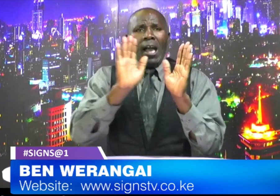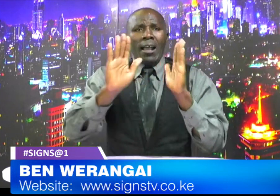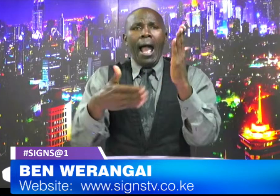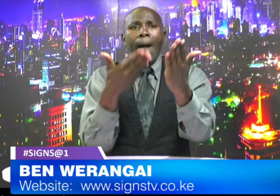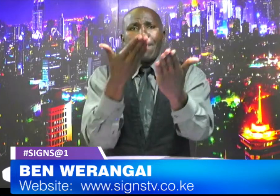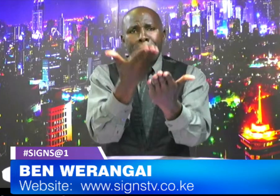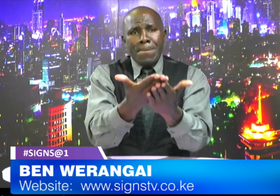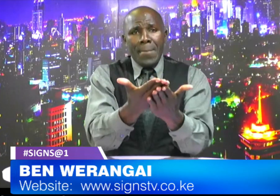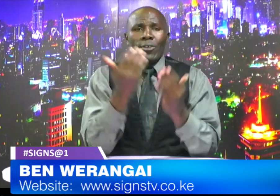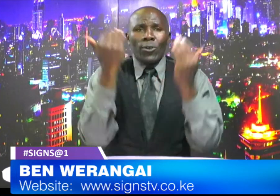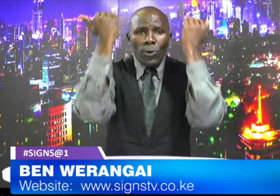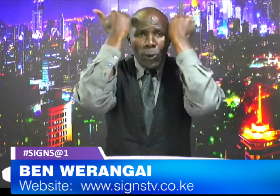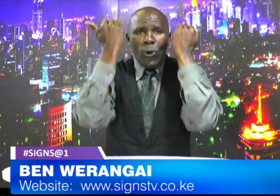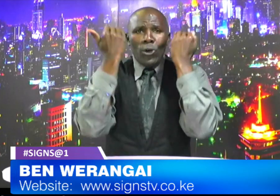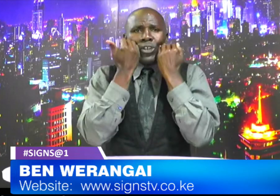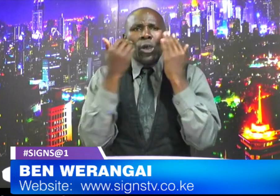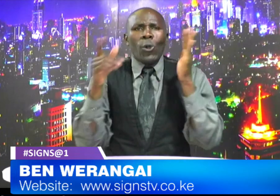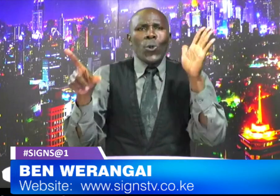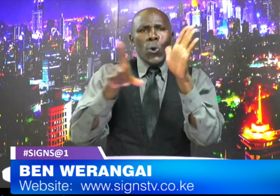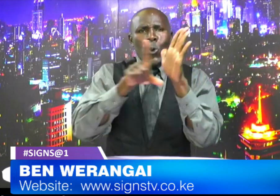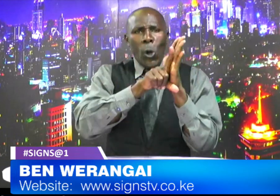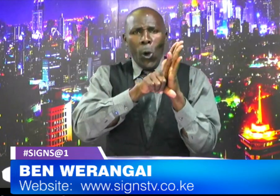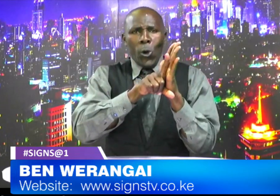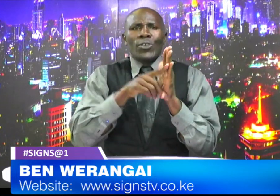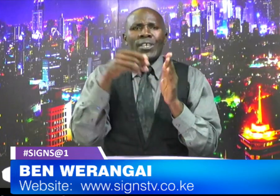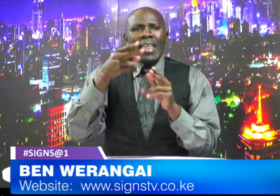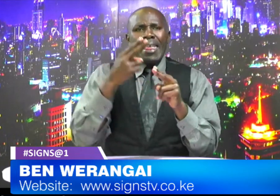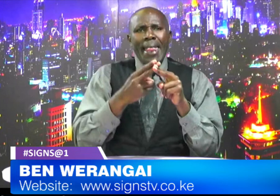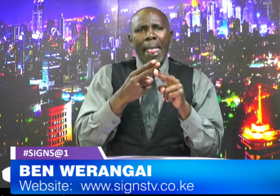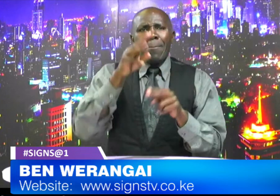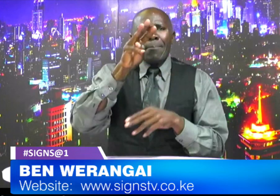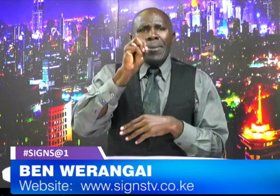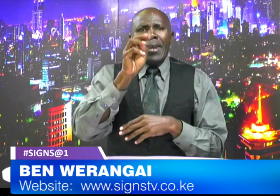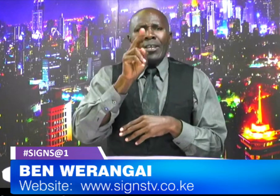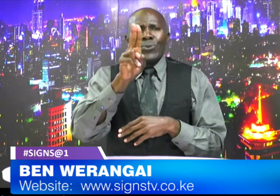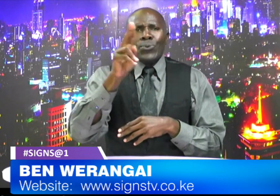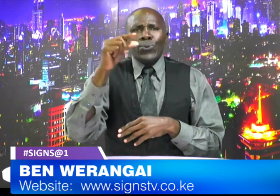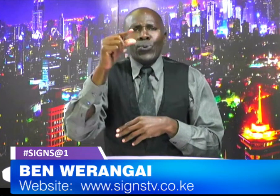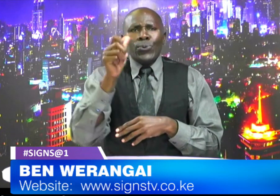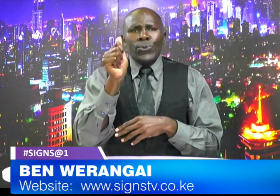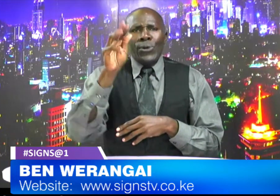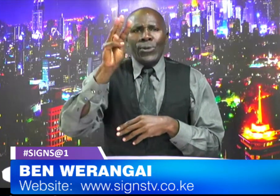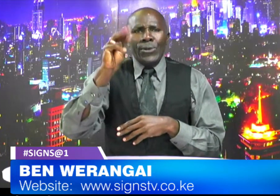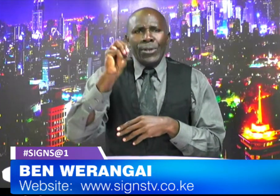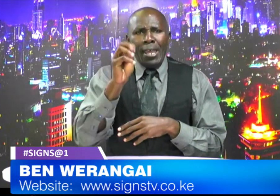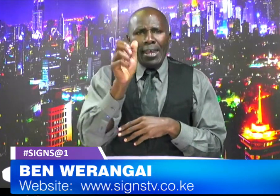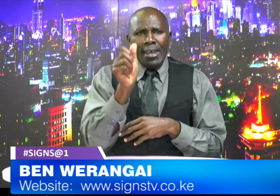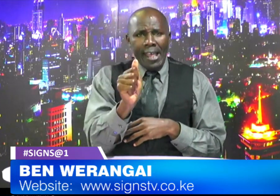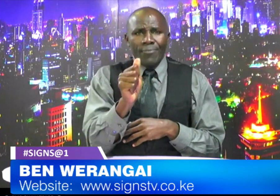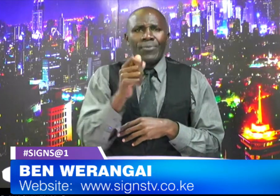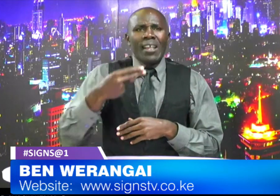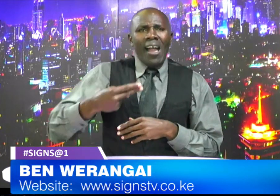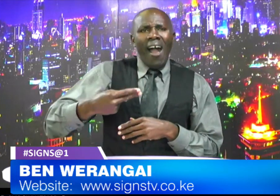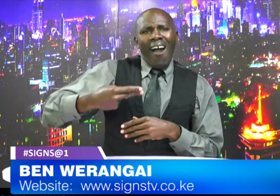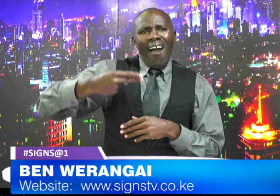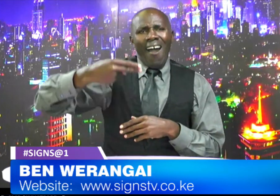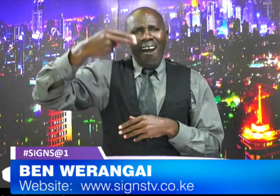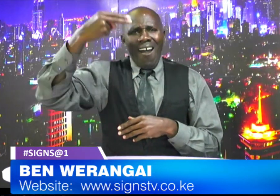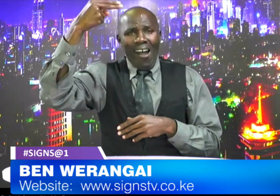This was after the state, through the Department of Immigration, revised the charges of some of its services, including